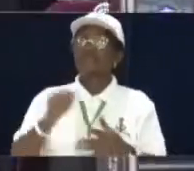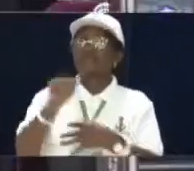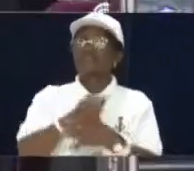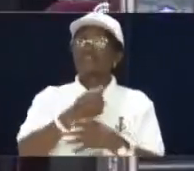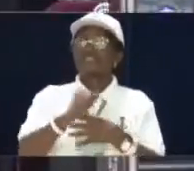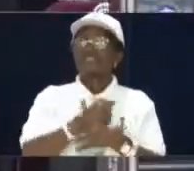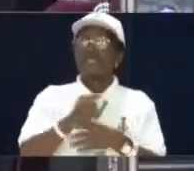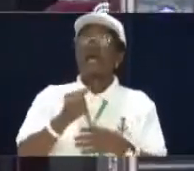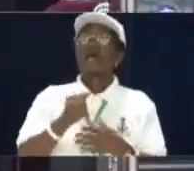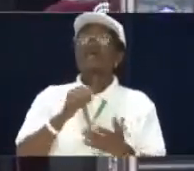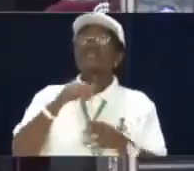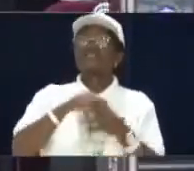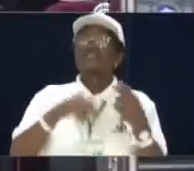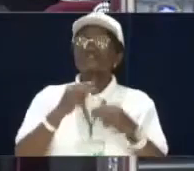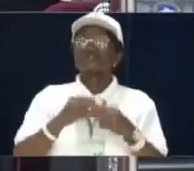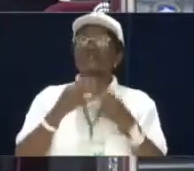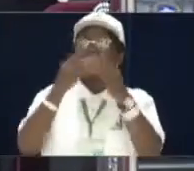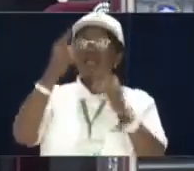Thank you, my Father and my God.